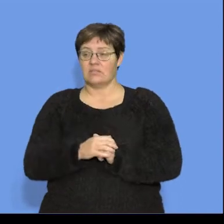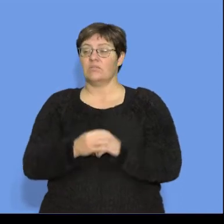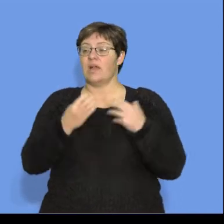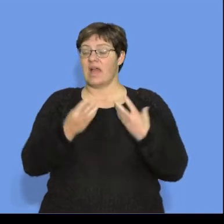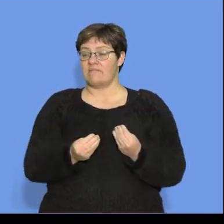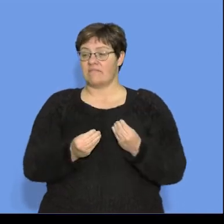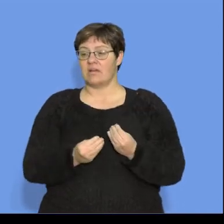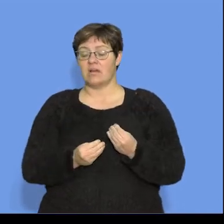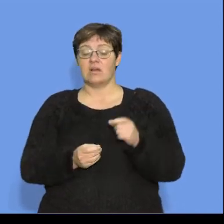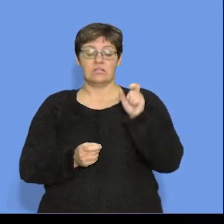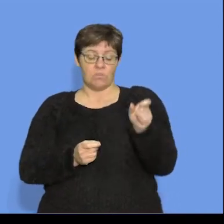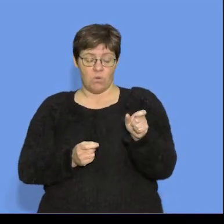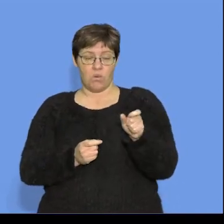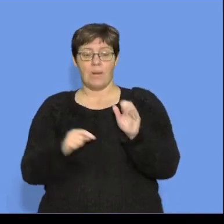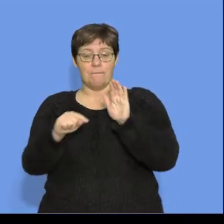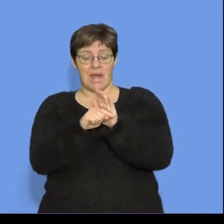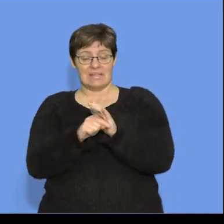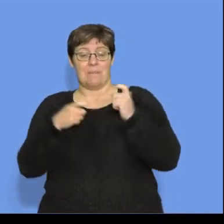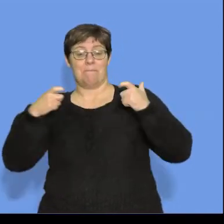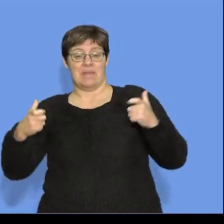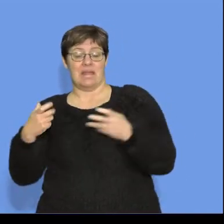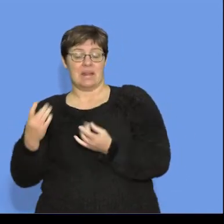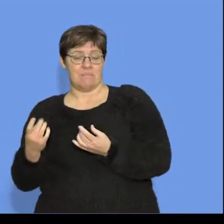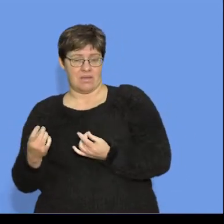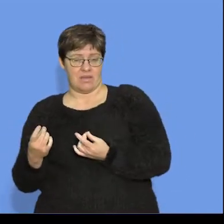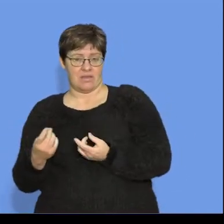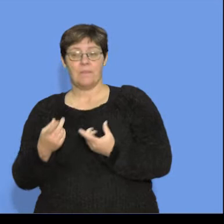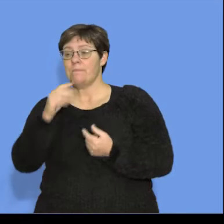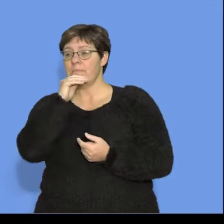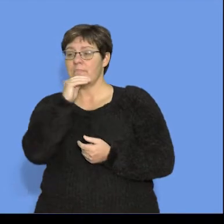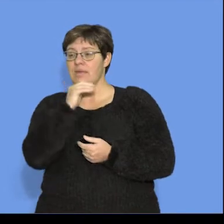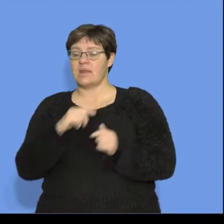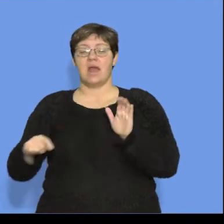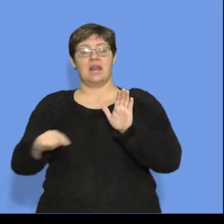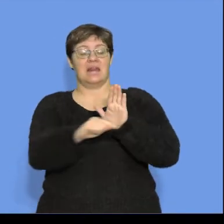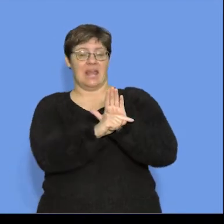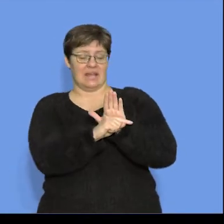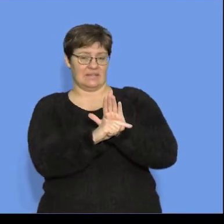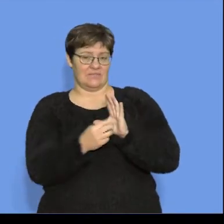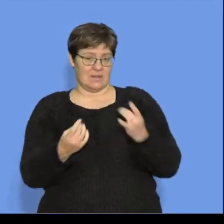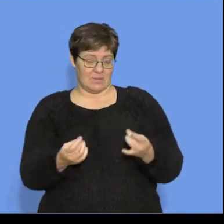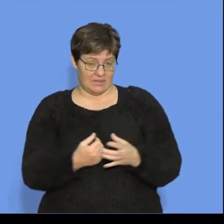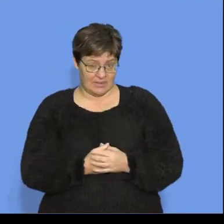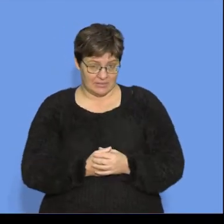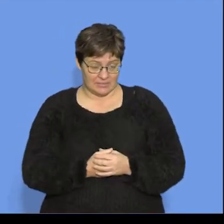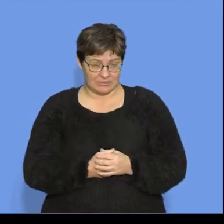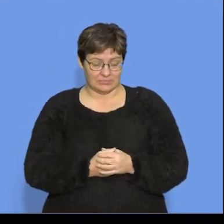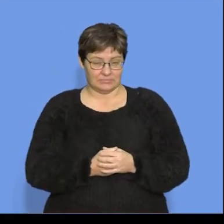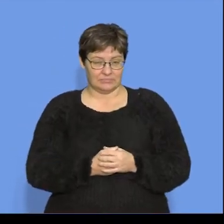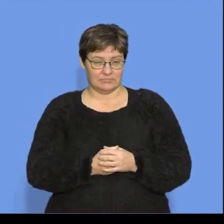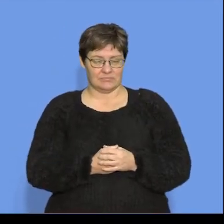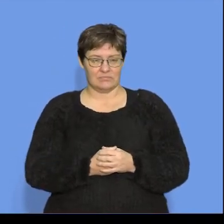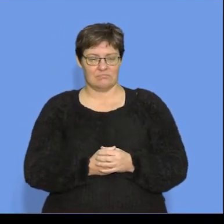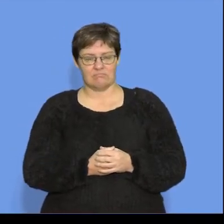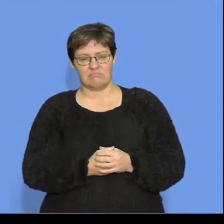got a small number minus a big number. That means that you're going to make this a negative number.